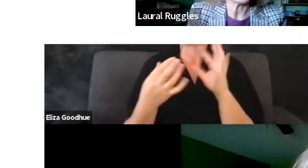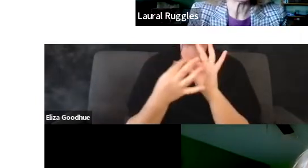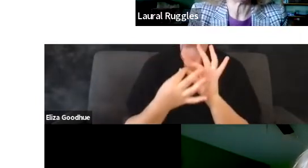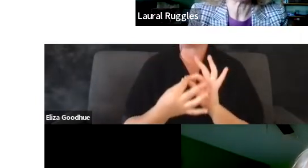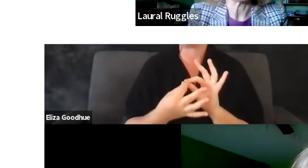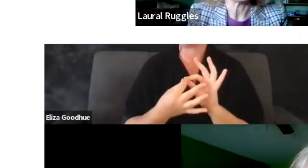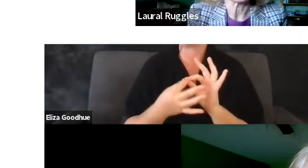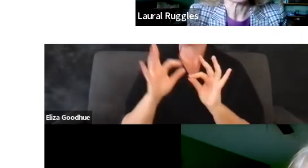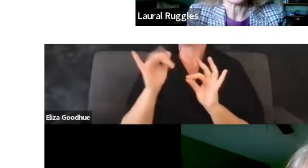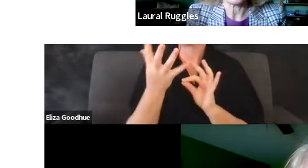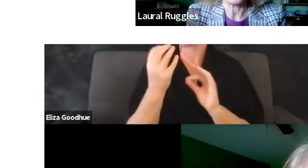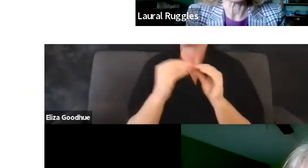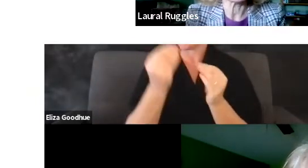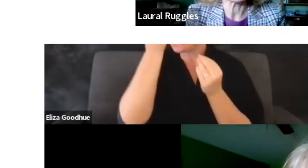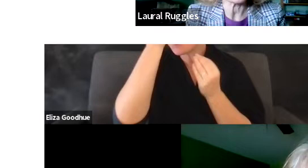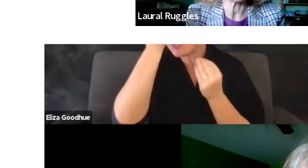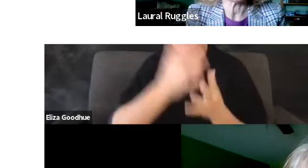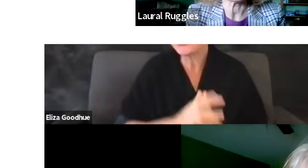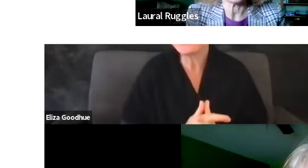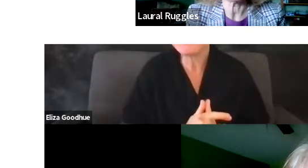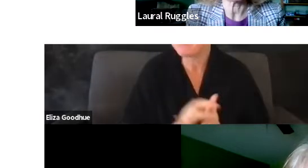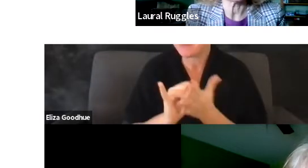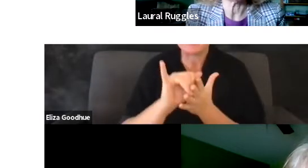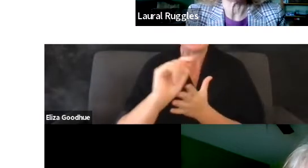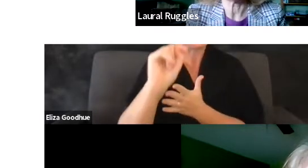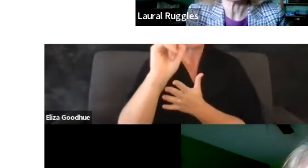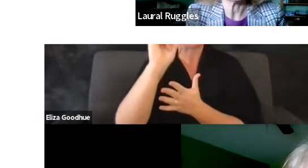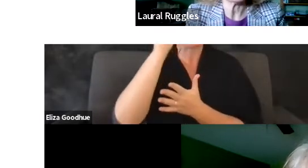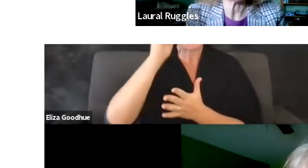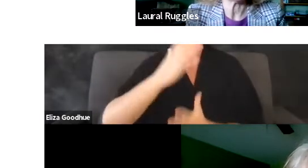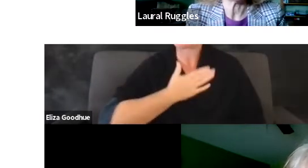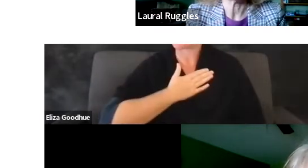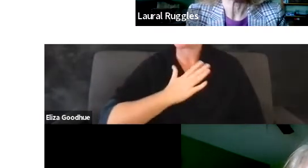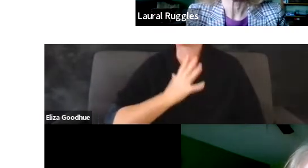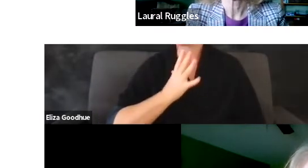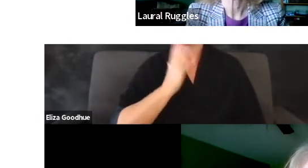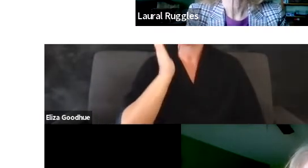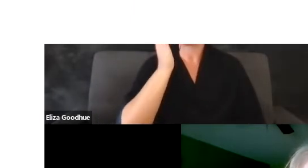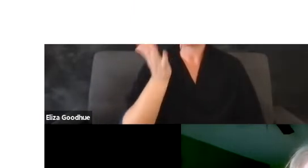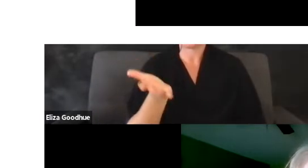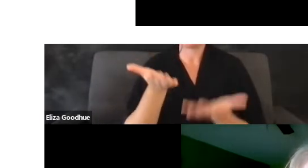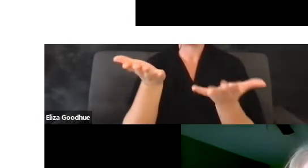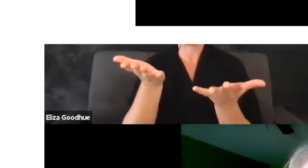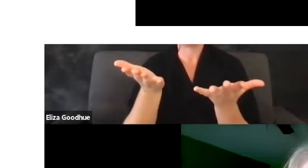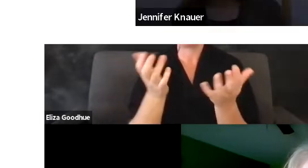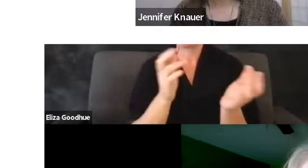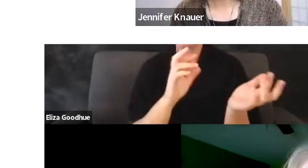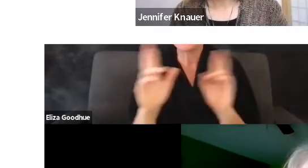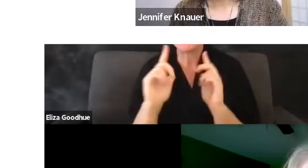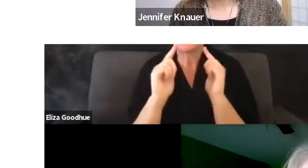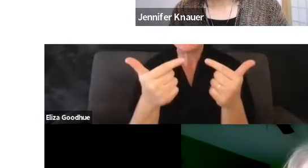get more information. And that's it for my formal presentation. Laurel, thank you.